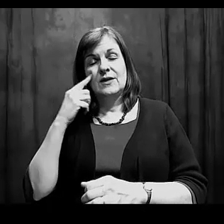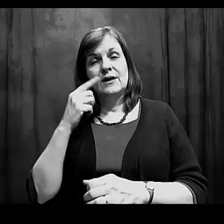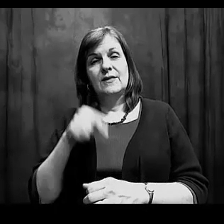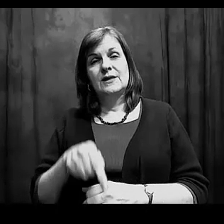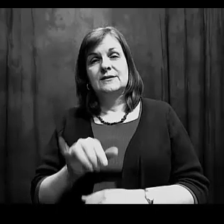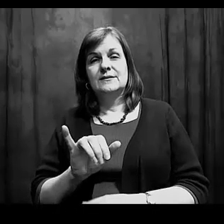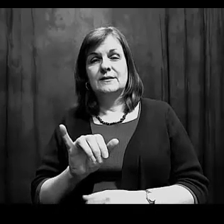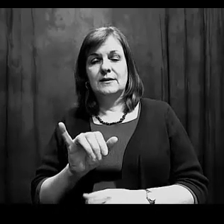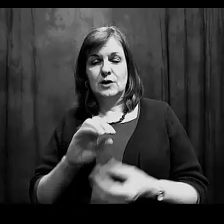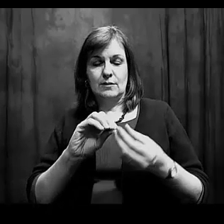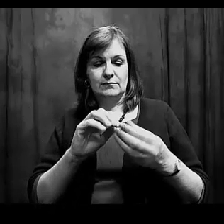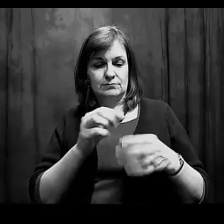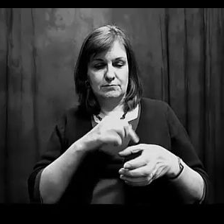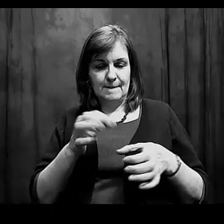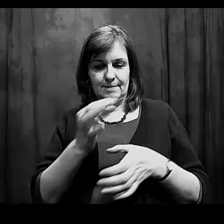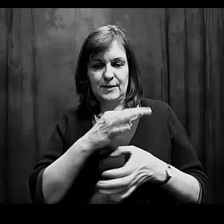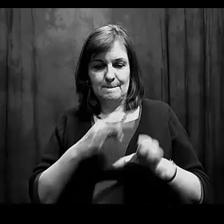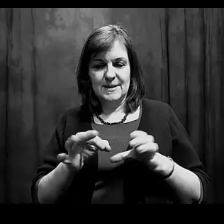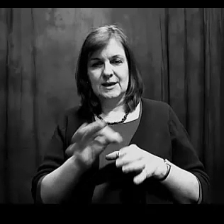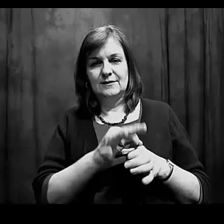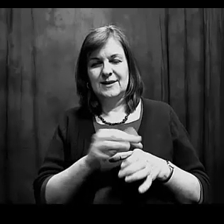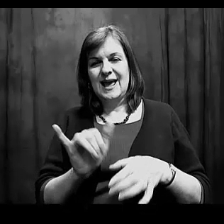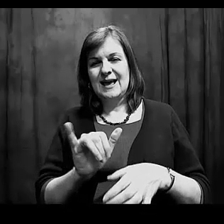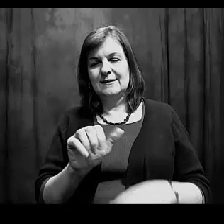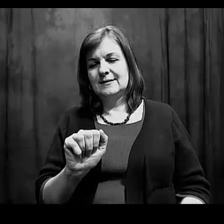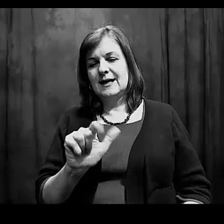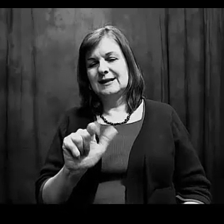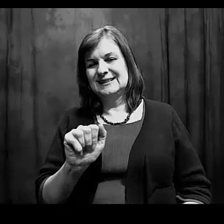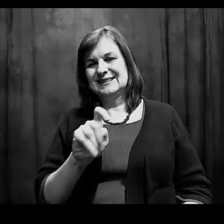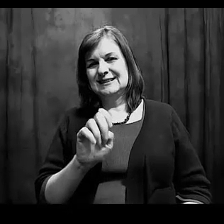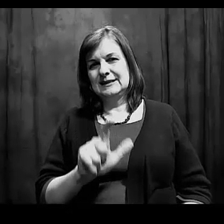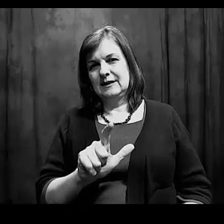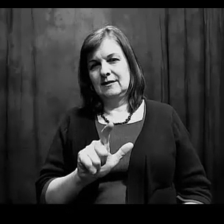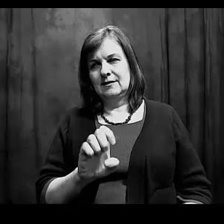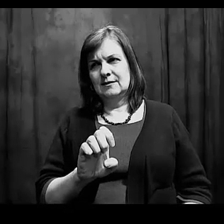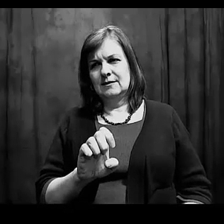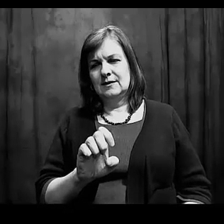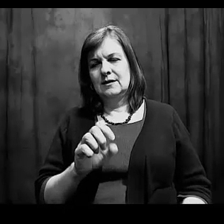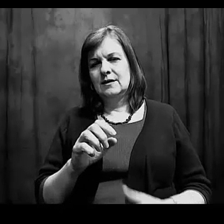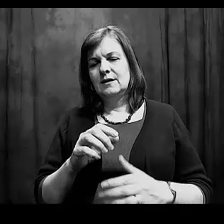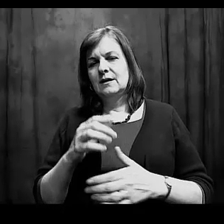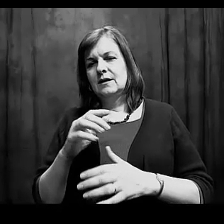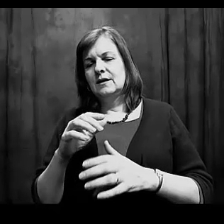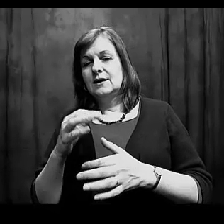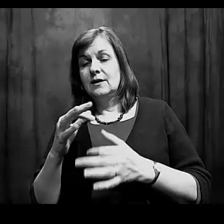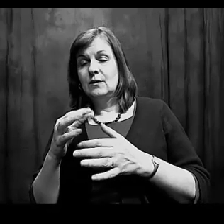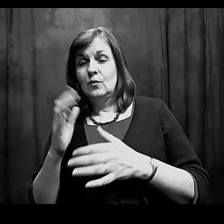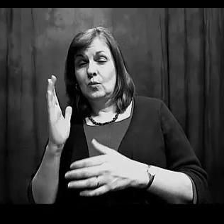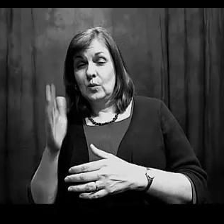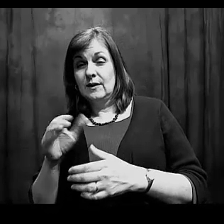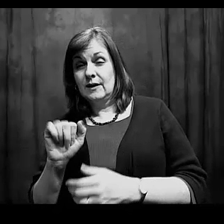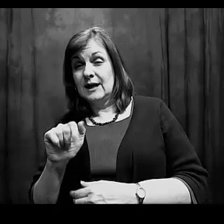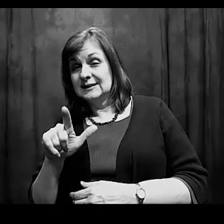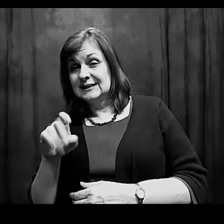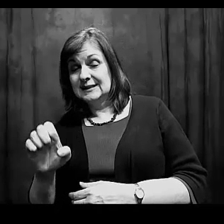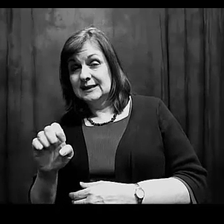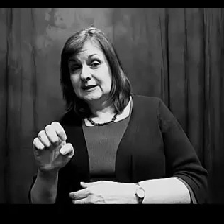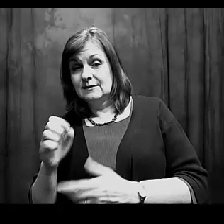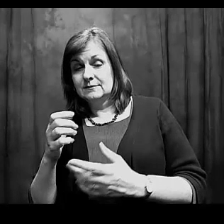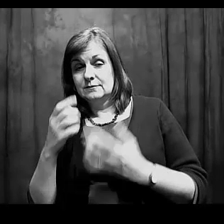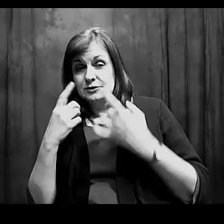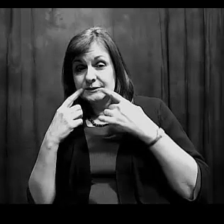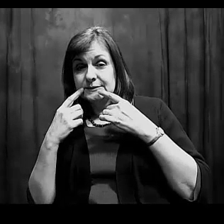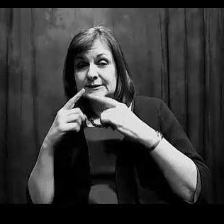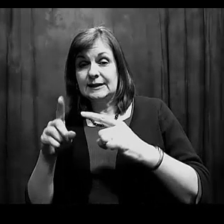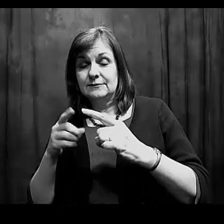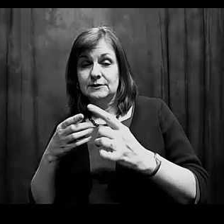if you think about these as alleles, what's the possibility that an allele is going to make it through a bottleneck event